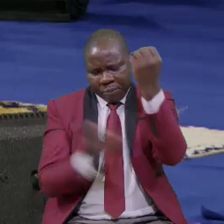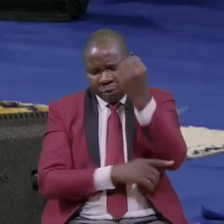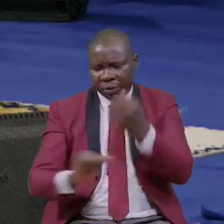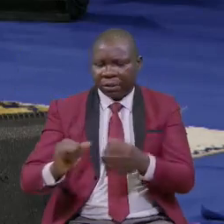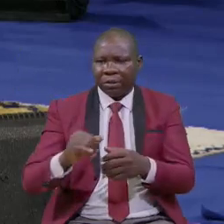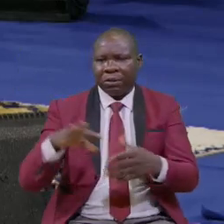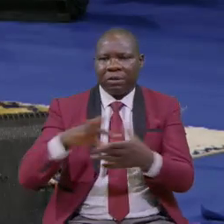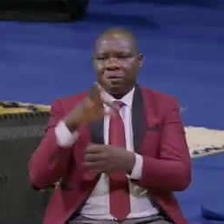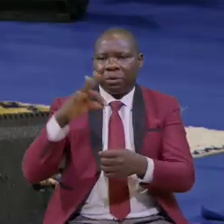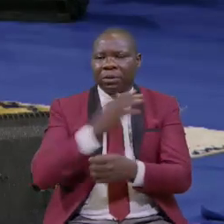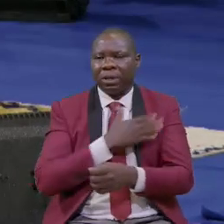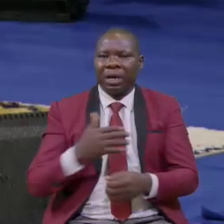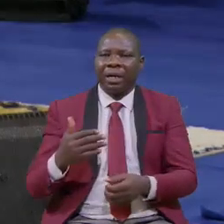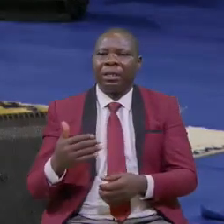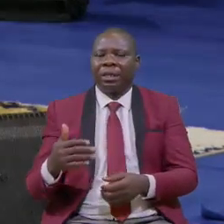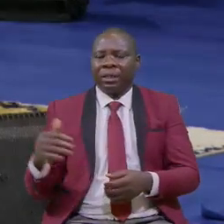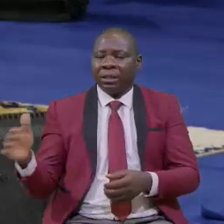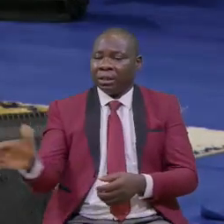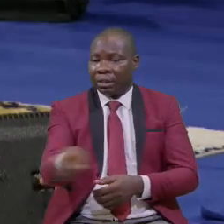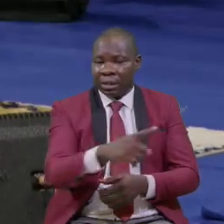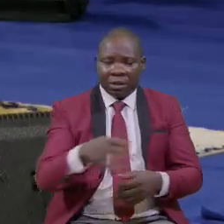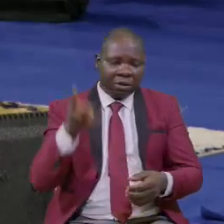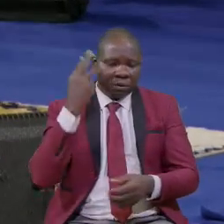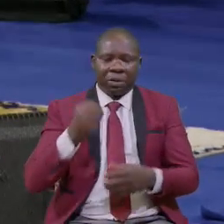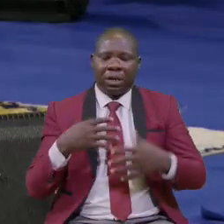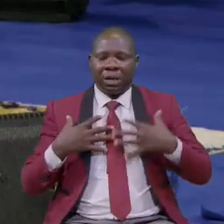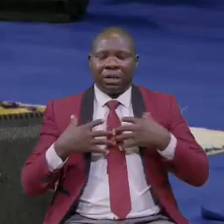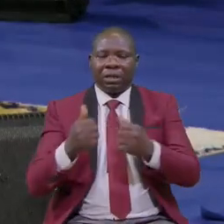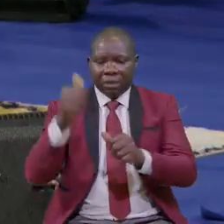they were healed, everyone.